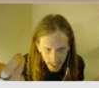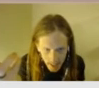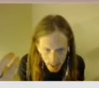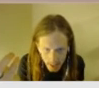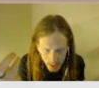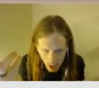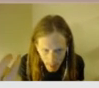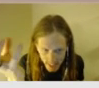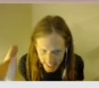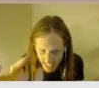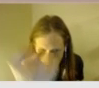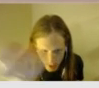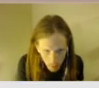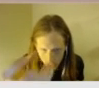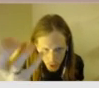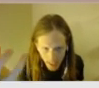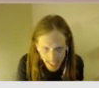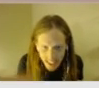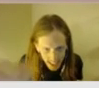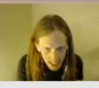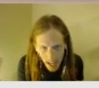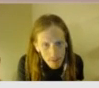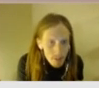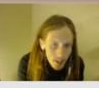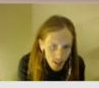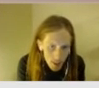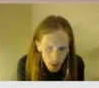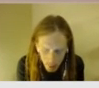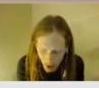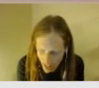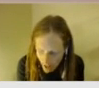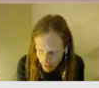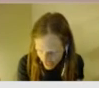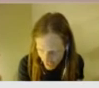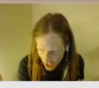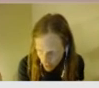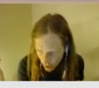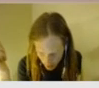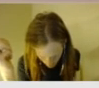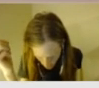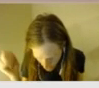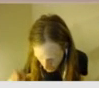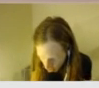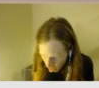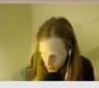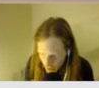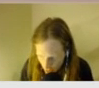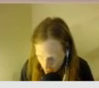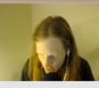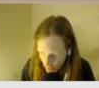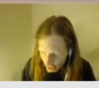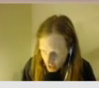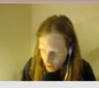state. Because it's totally all about the state you're in when you're doing anything in life. And when you're out taking photos, when you're doing anything else, you could either